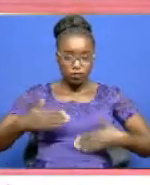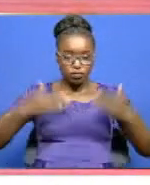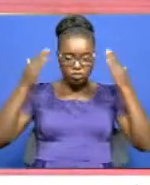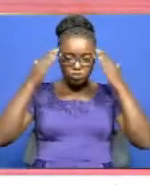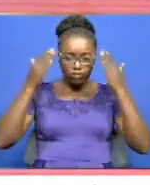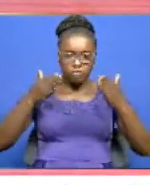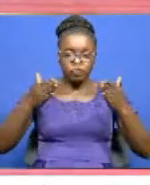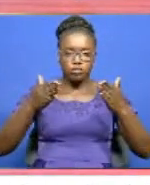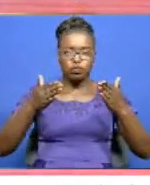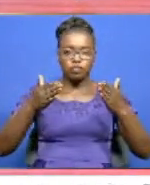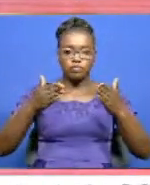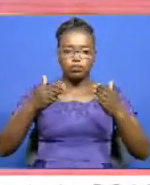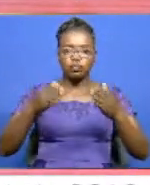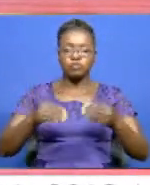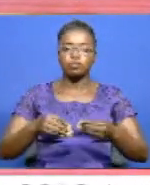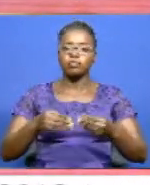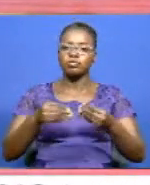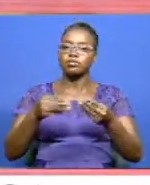to giving